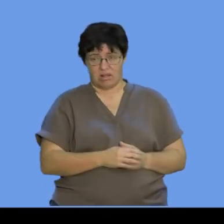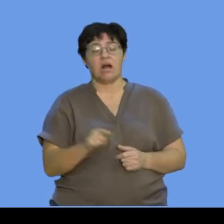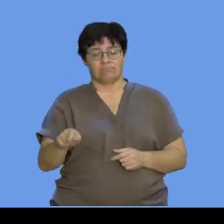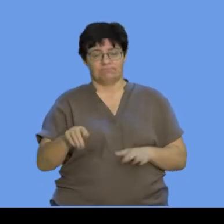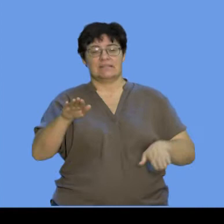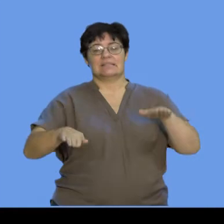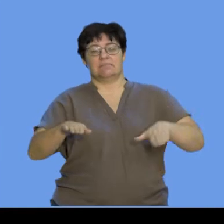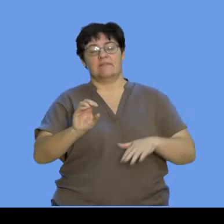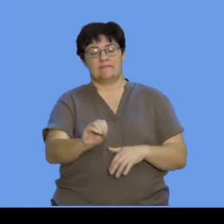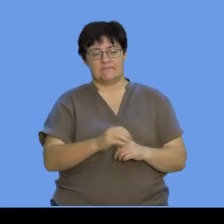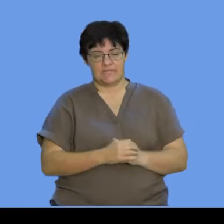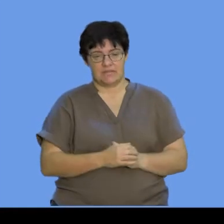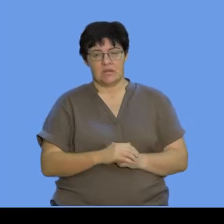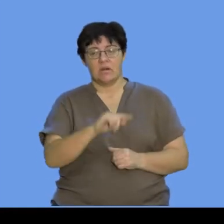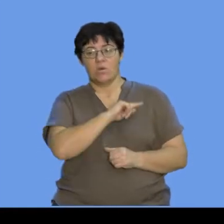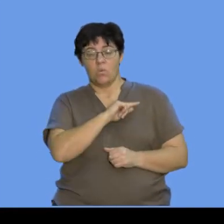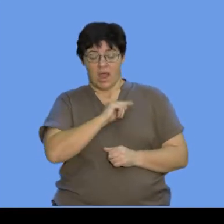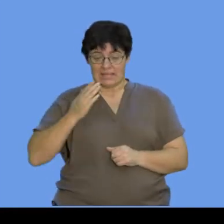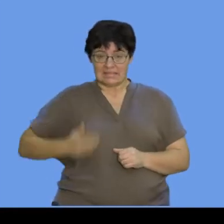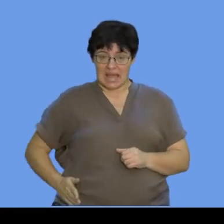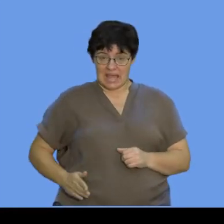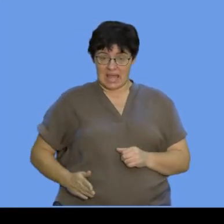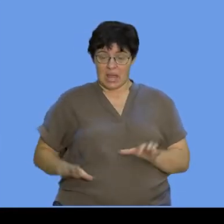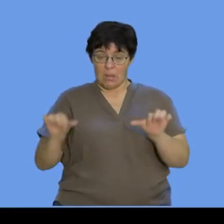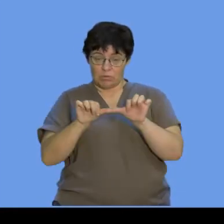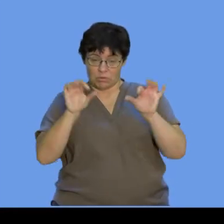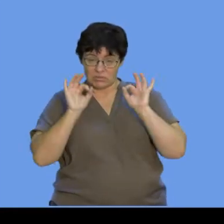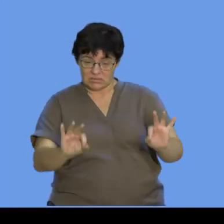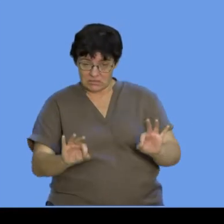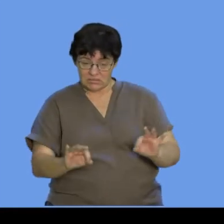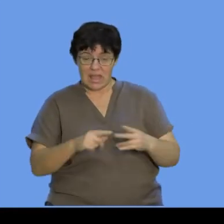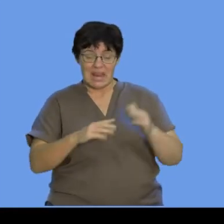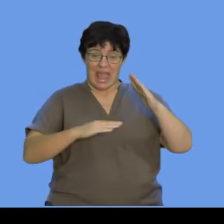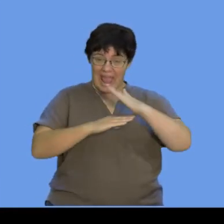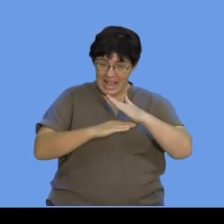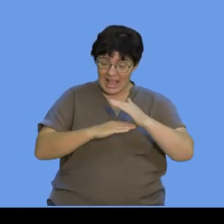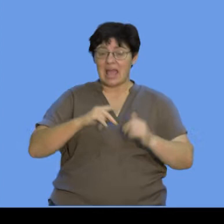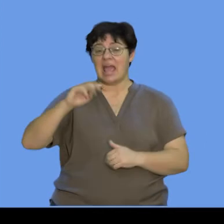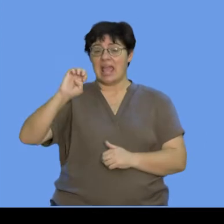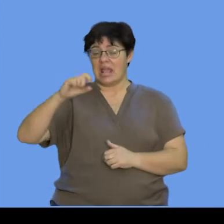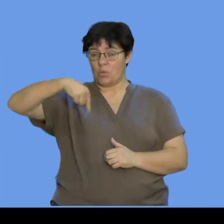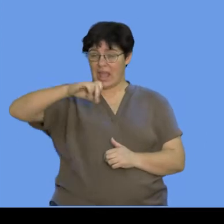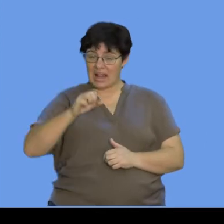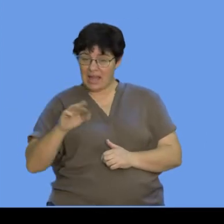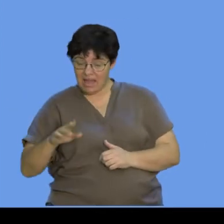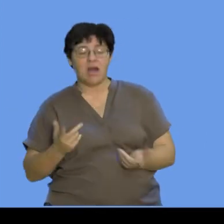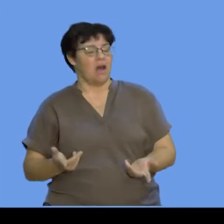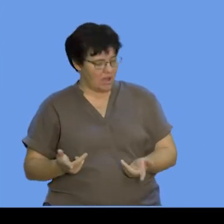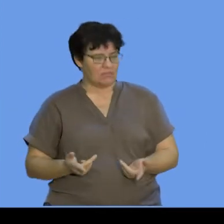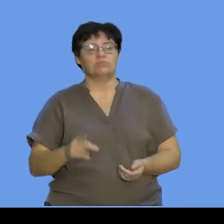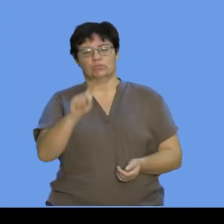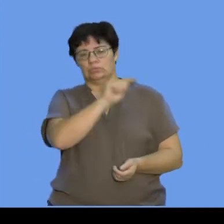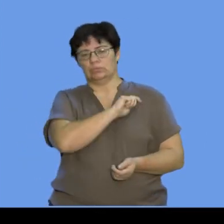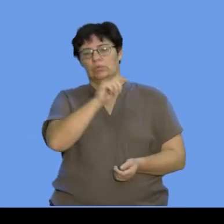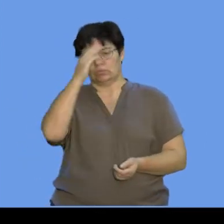are similar, because as soon as the sides become in proportion and the angles are equiangular, immediately we are